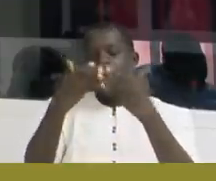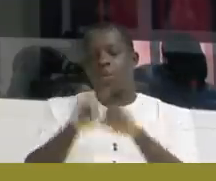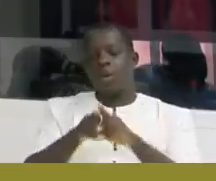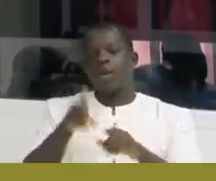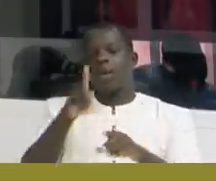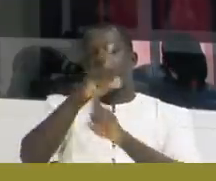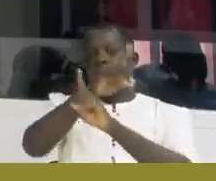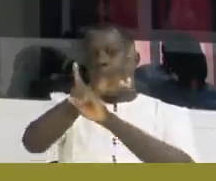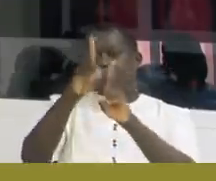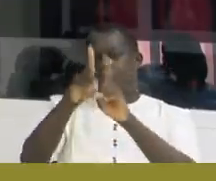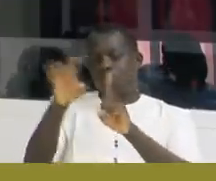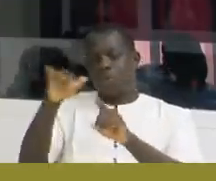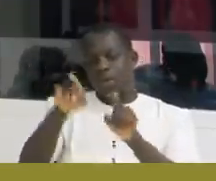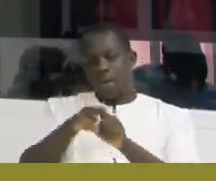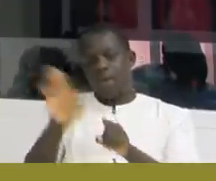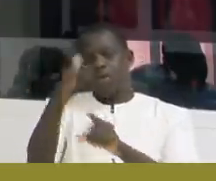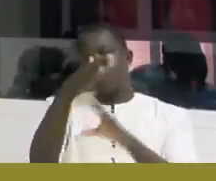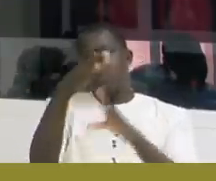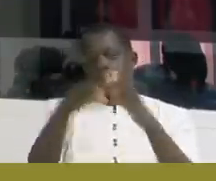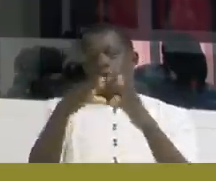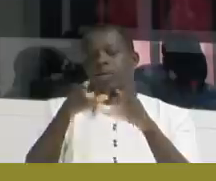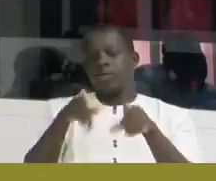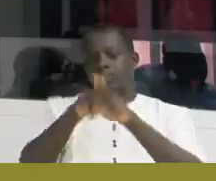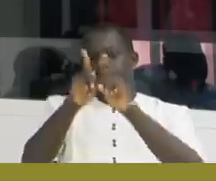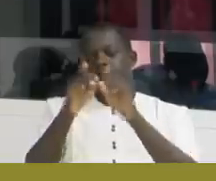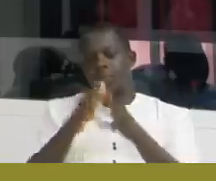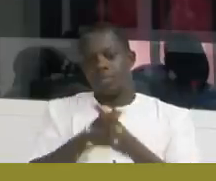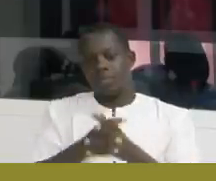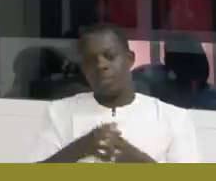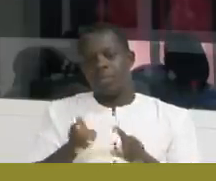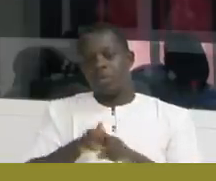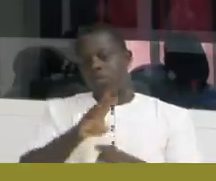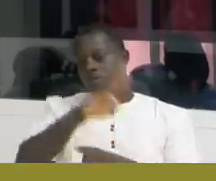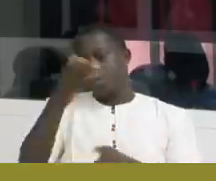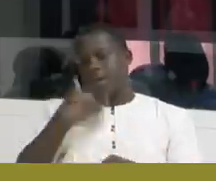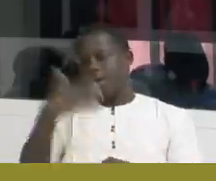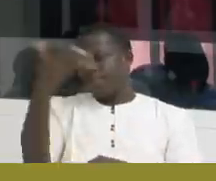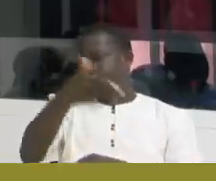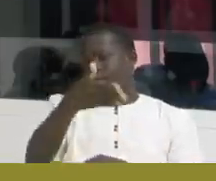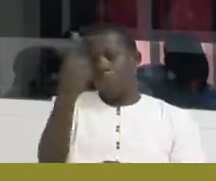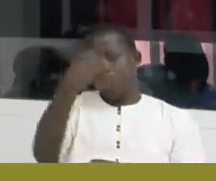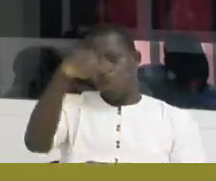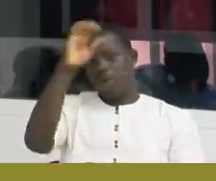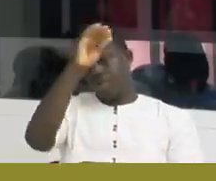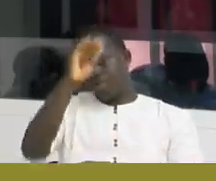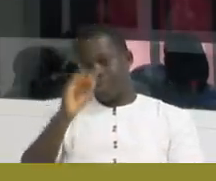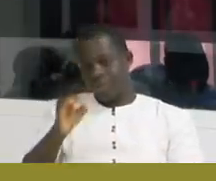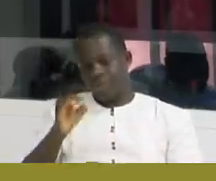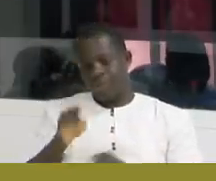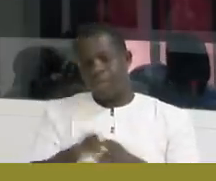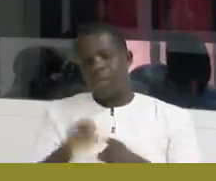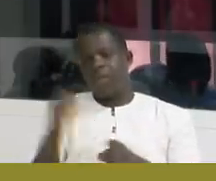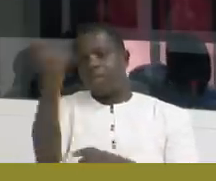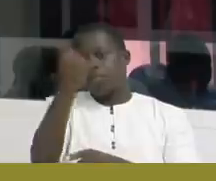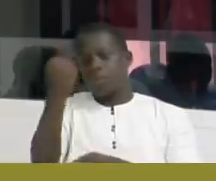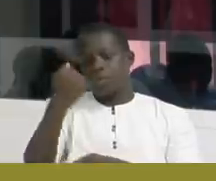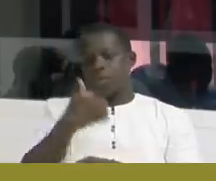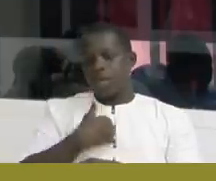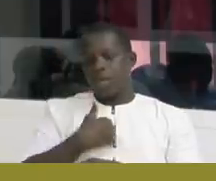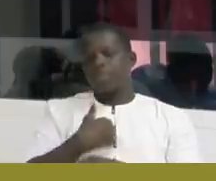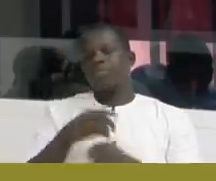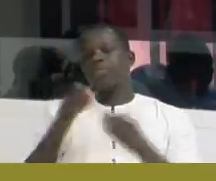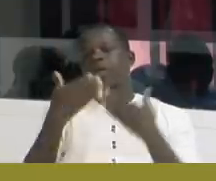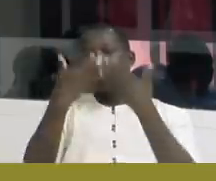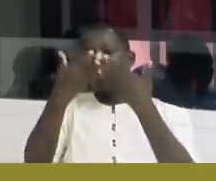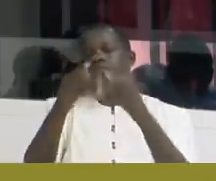not there yet. I was still not bought 100%. But because I was reporting, like I told